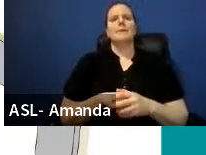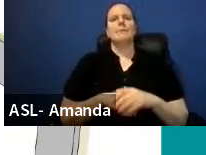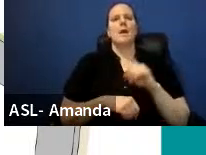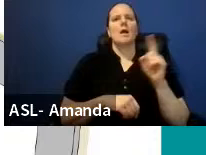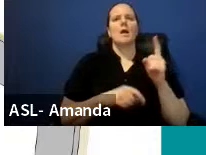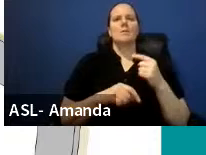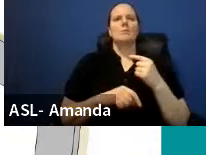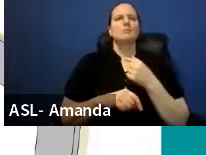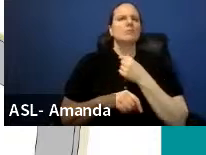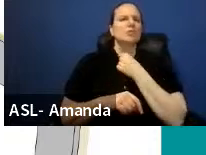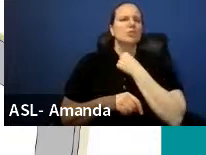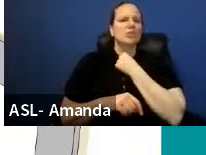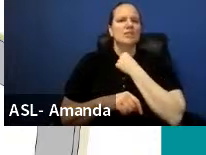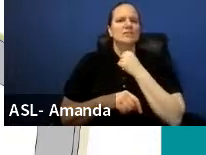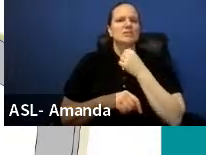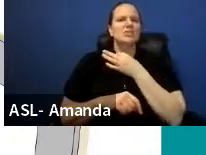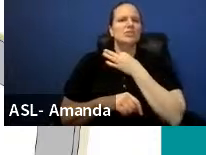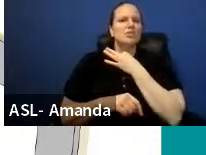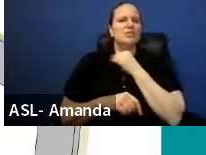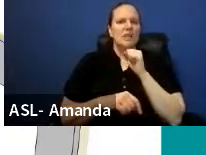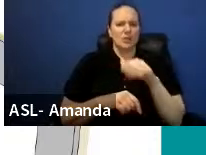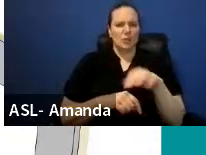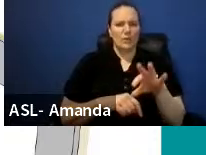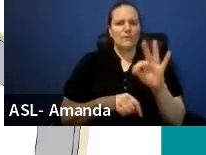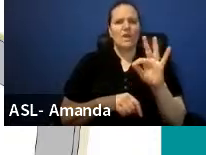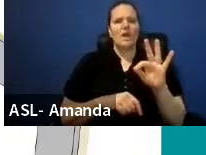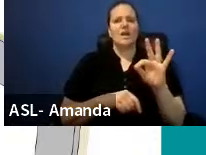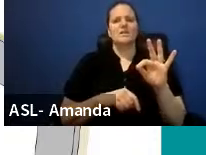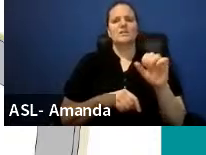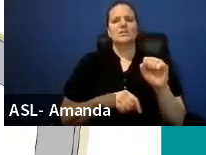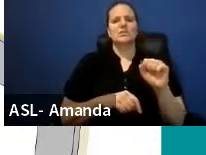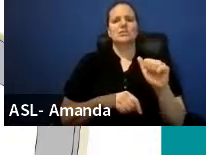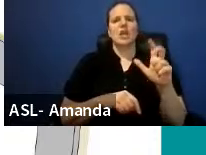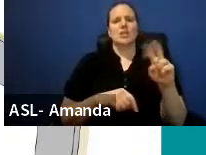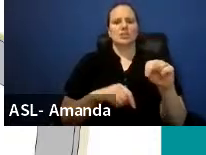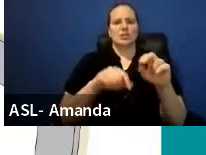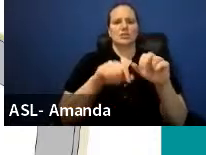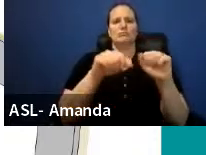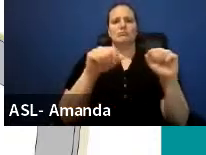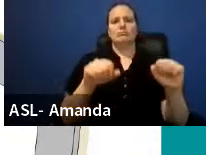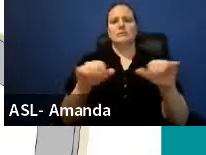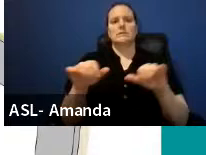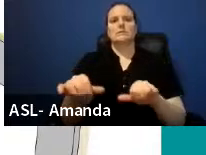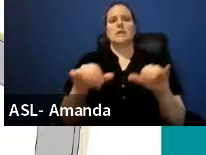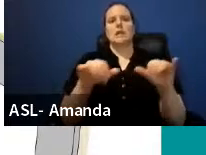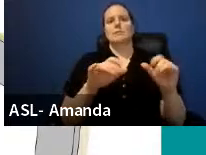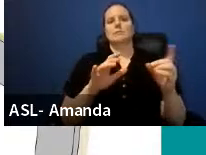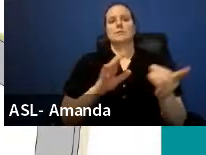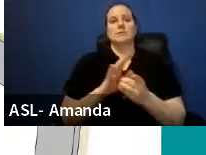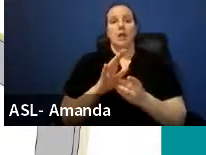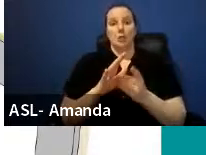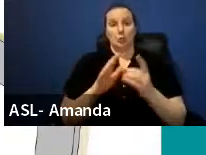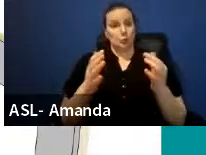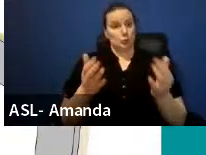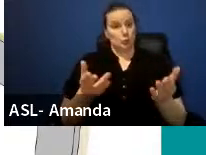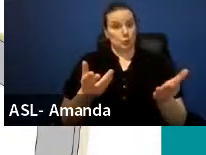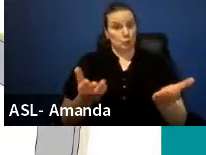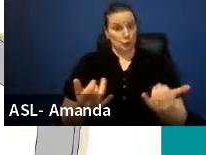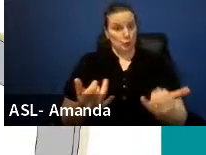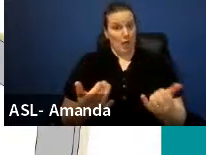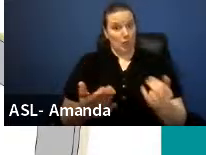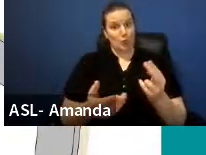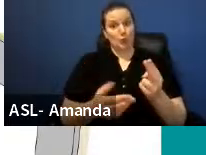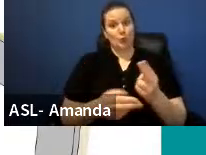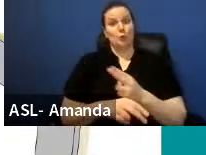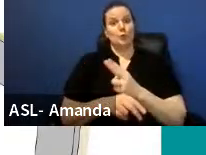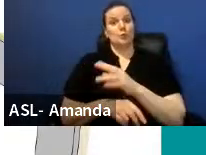is if you could find stations that have similar designs that are actually being used today, so we